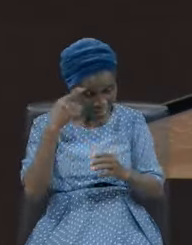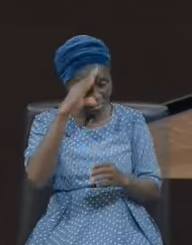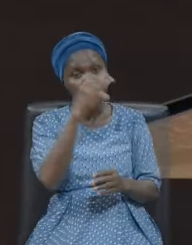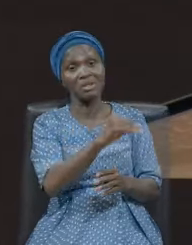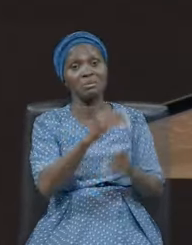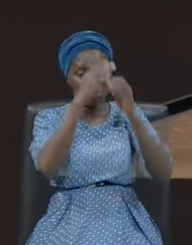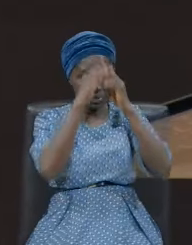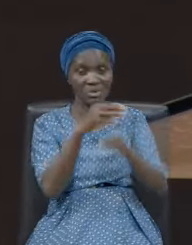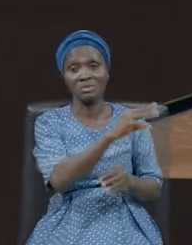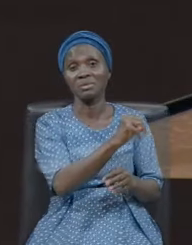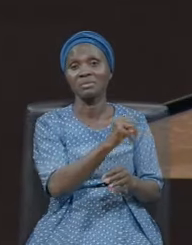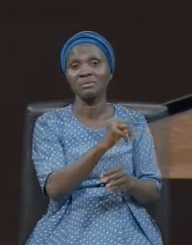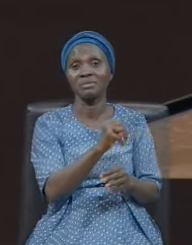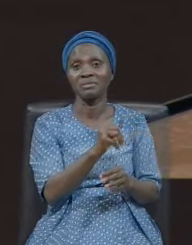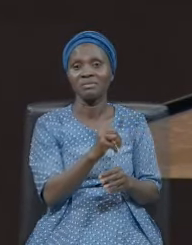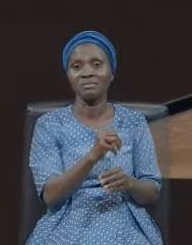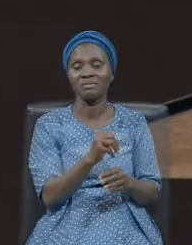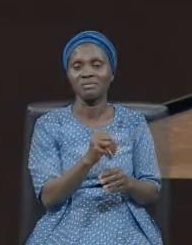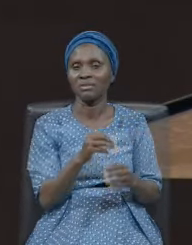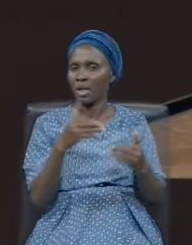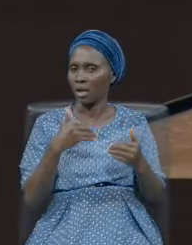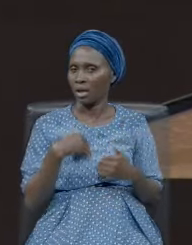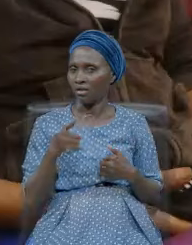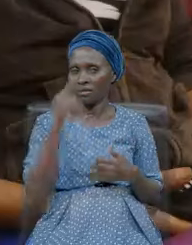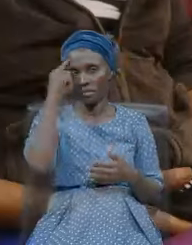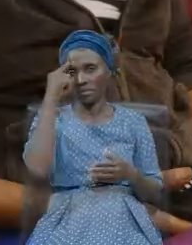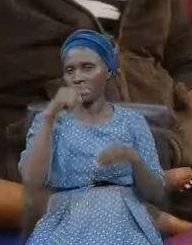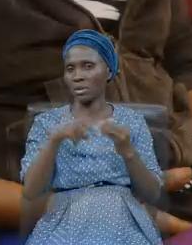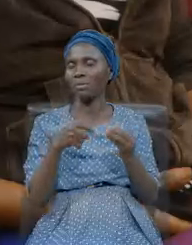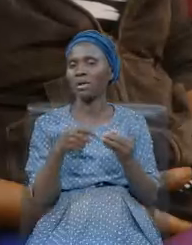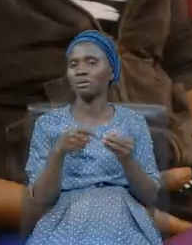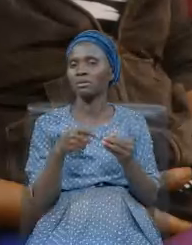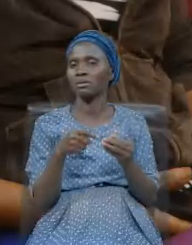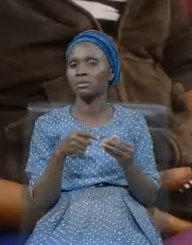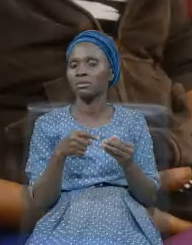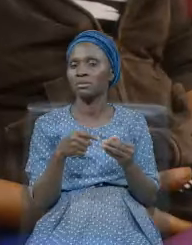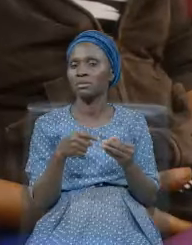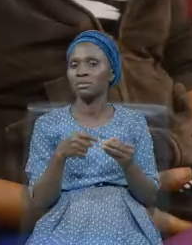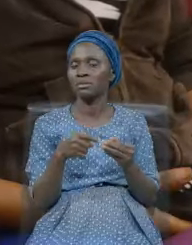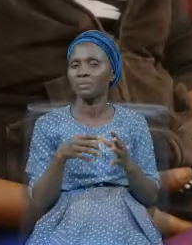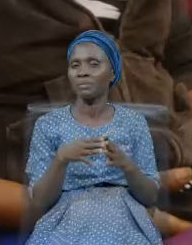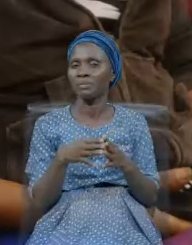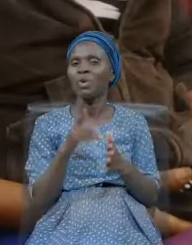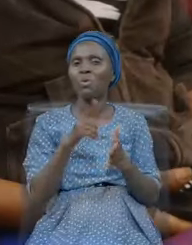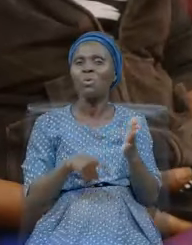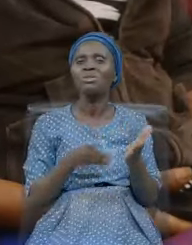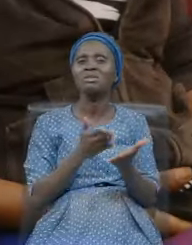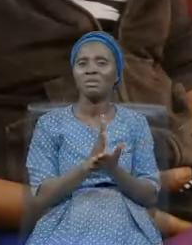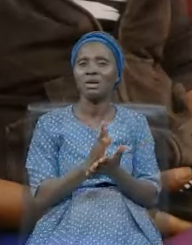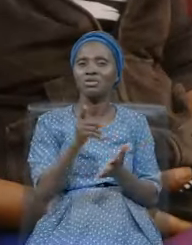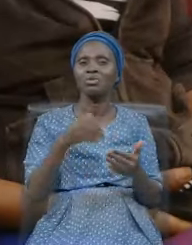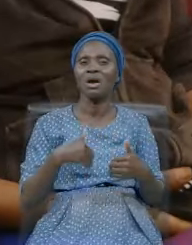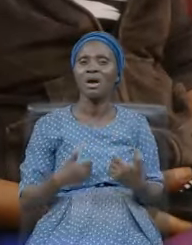worship. Have you thought about what right you have in demanding